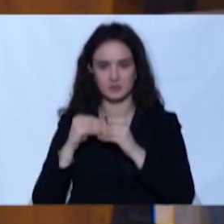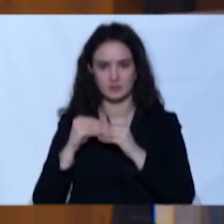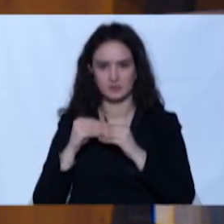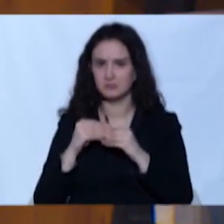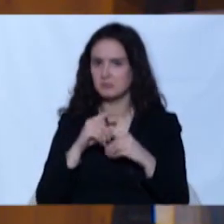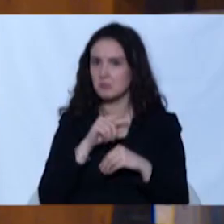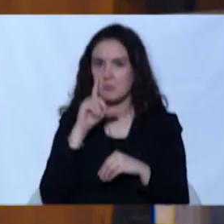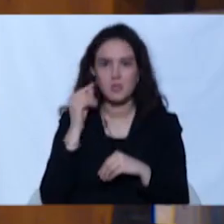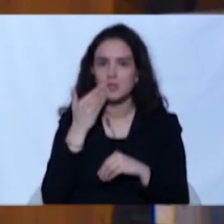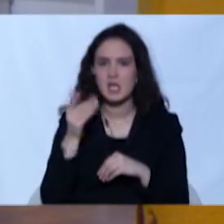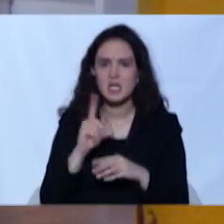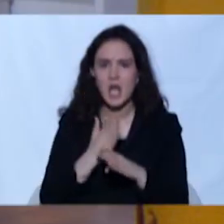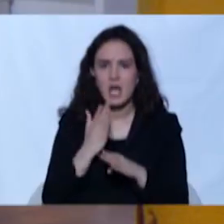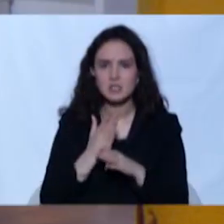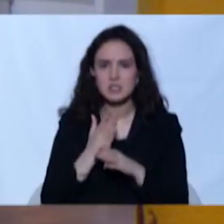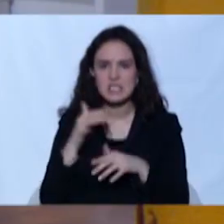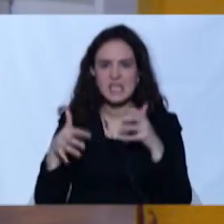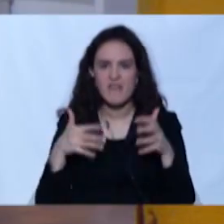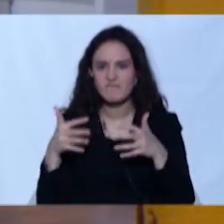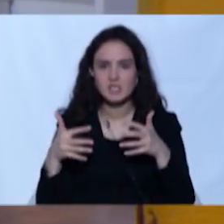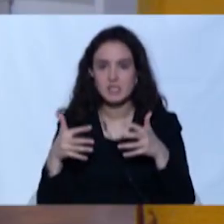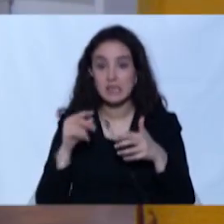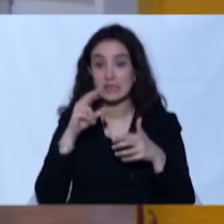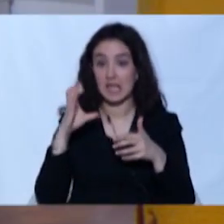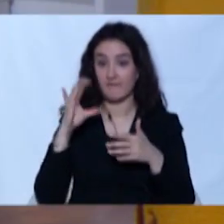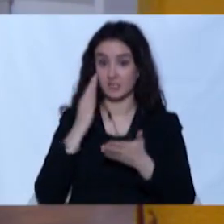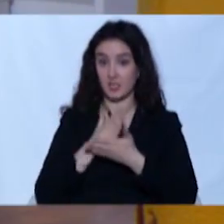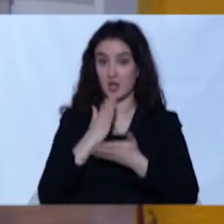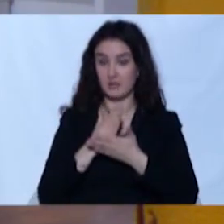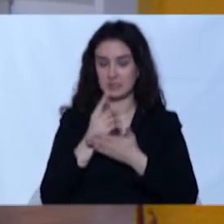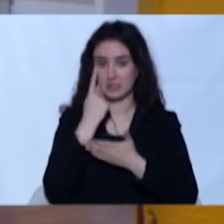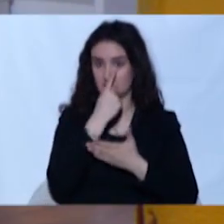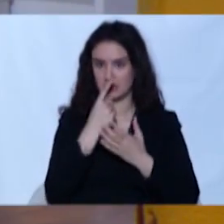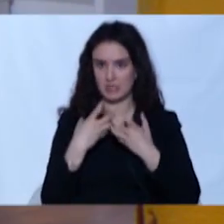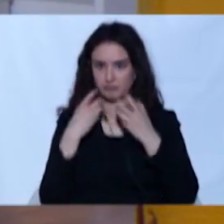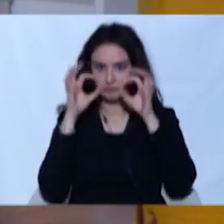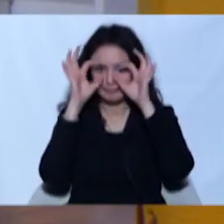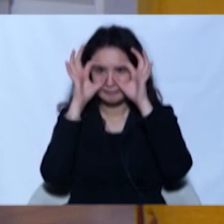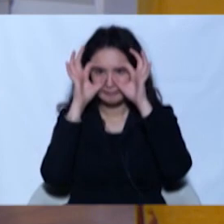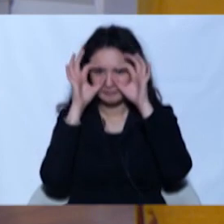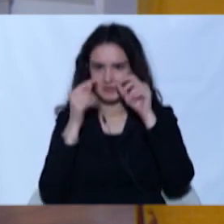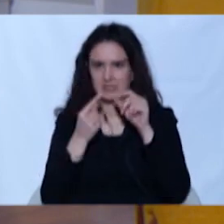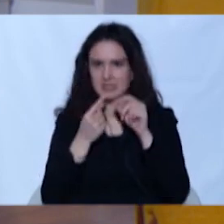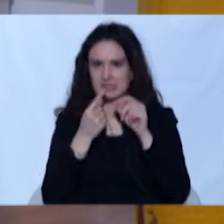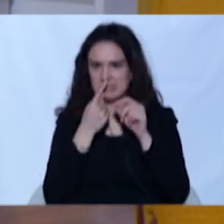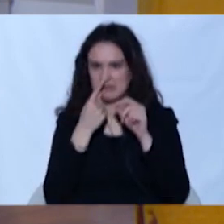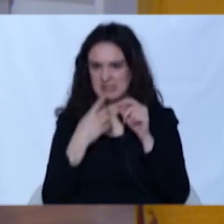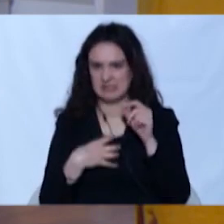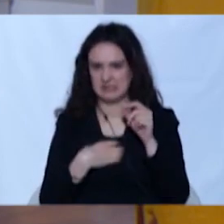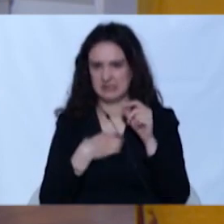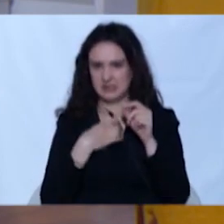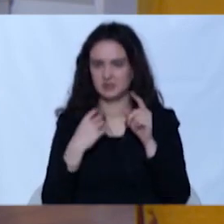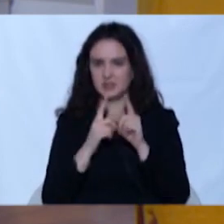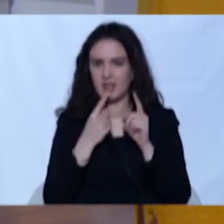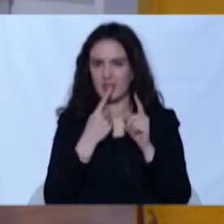a Gruffalo? A Gruffalo has terrible eyes, a terrible nose,